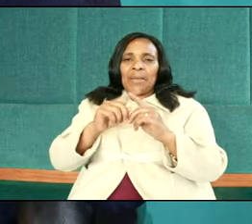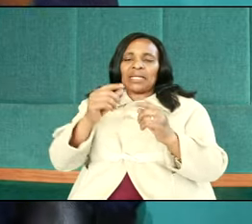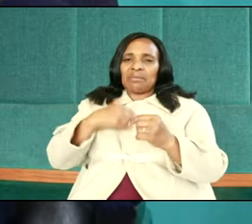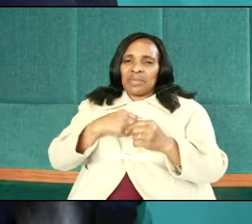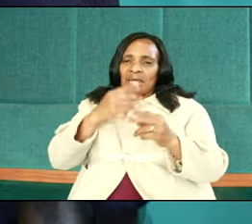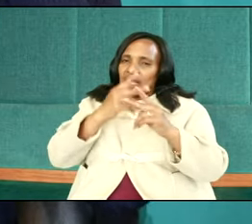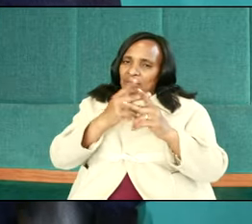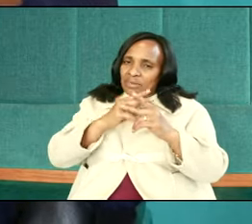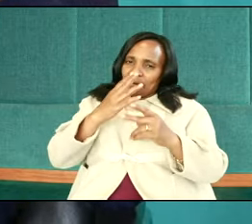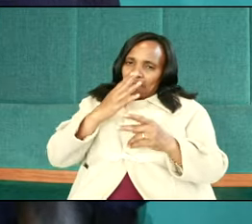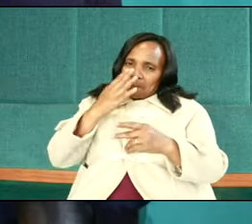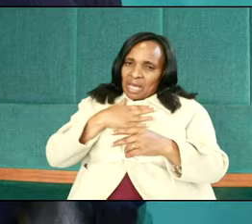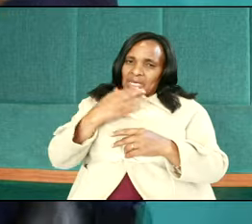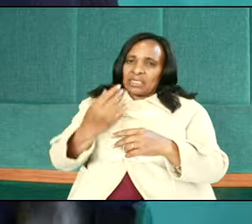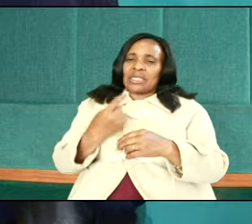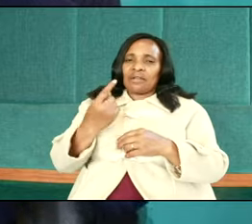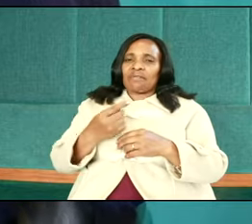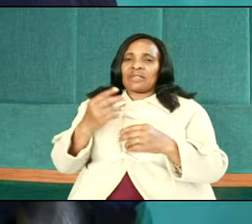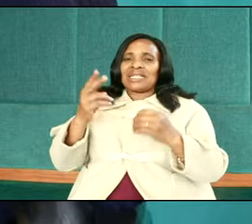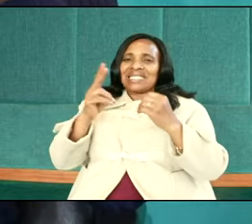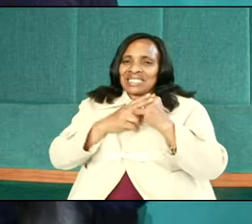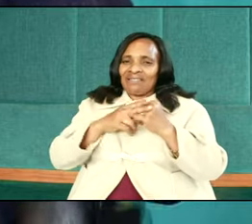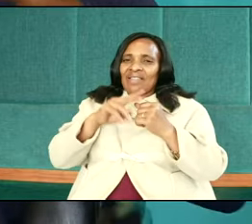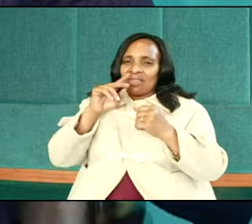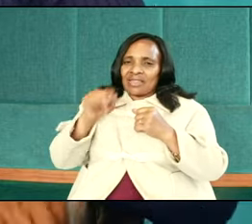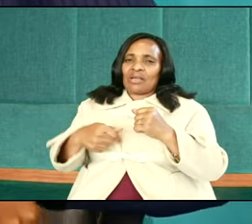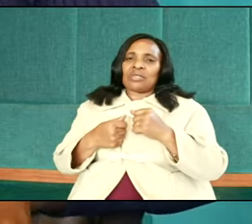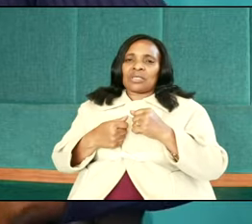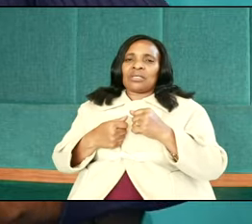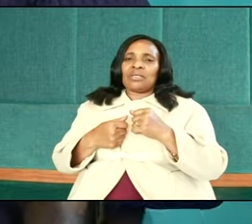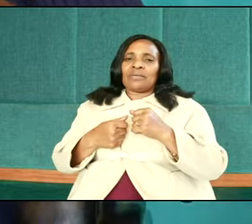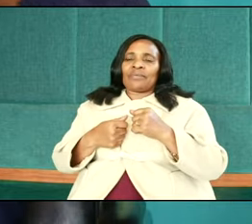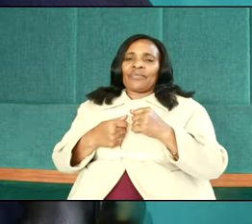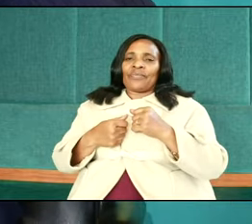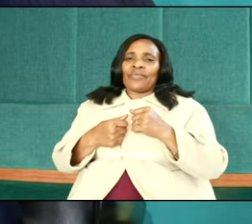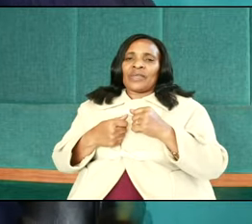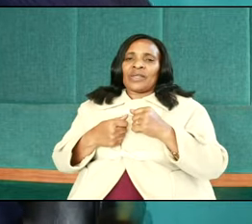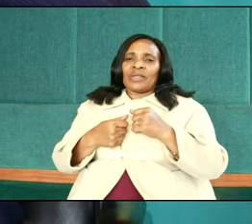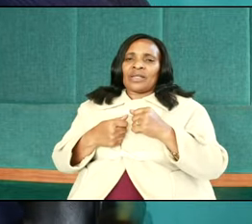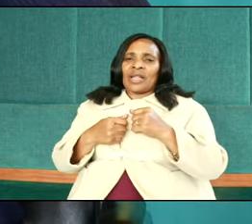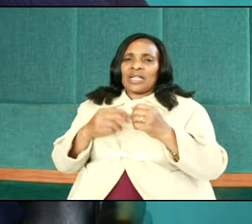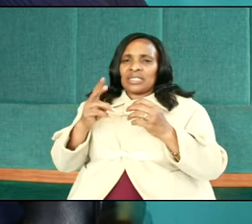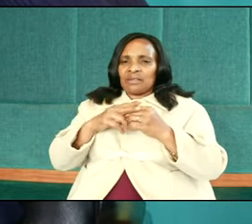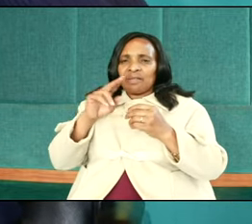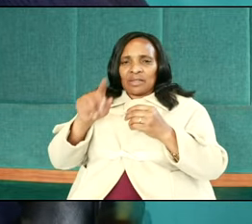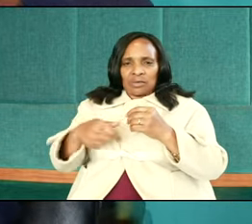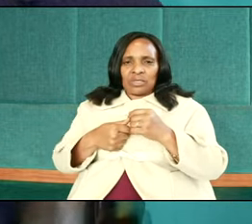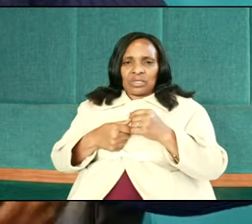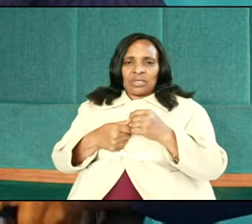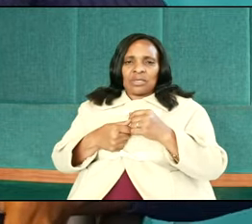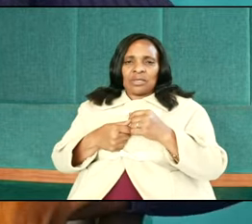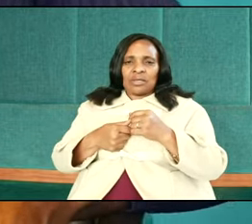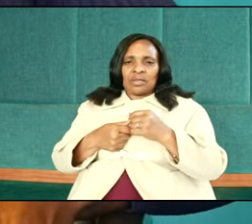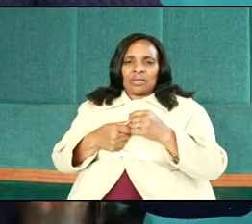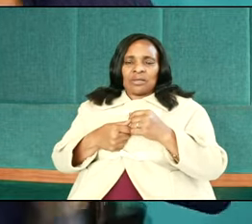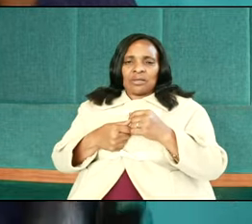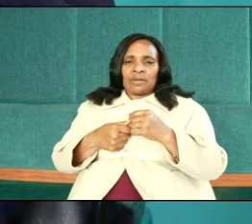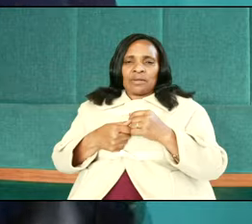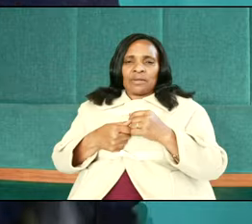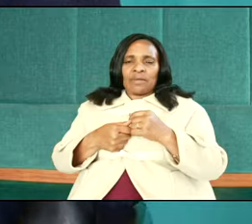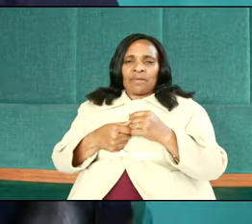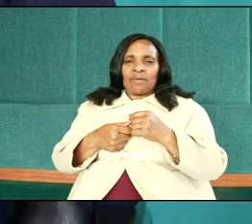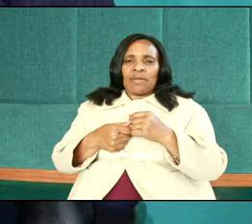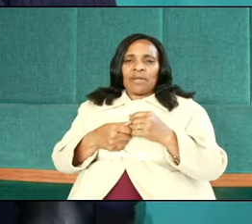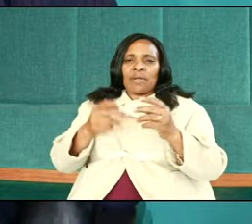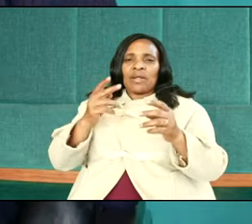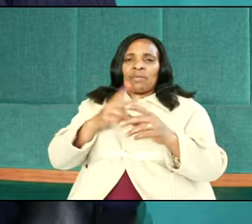kept for myself 7,000 in Israel. I believe that's exact figure. Let me get it here. Exactly.